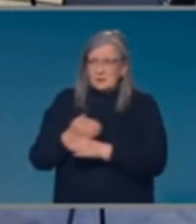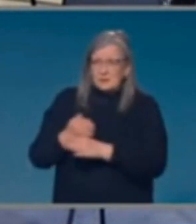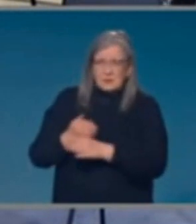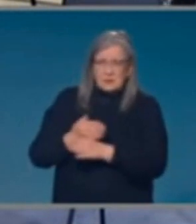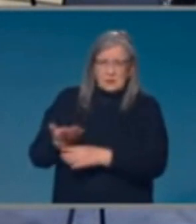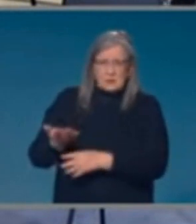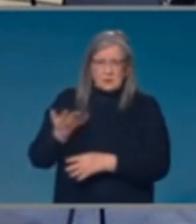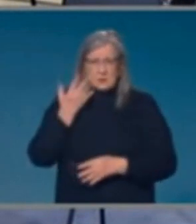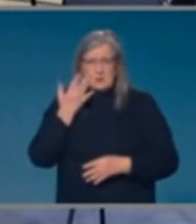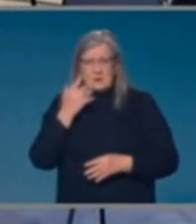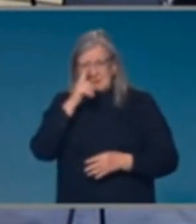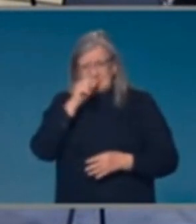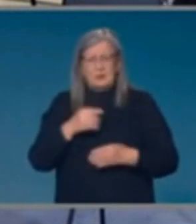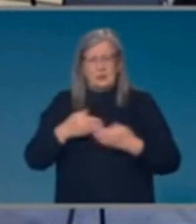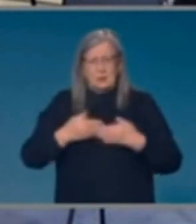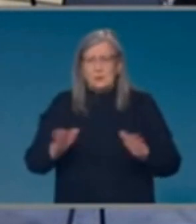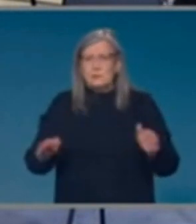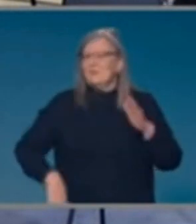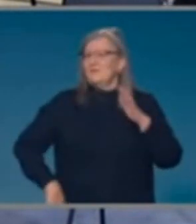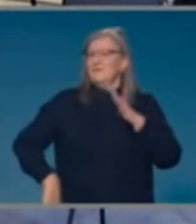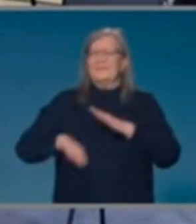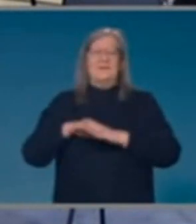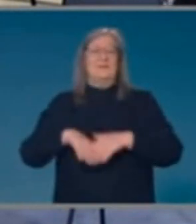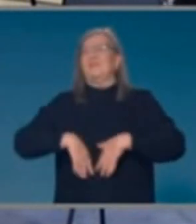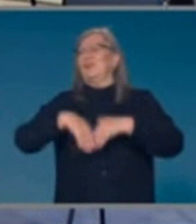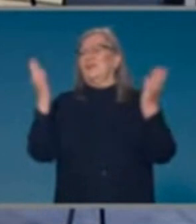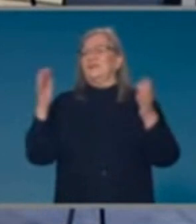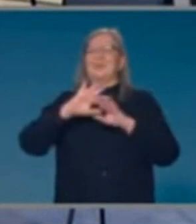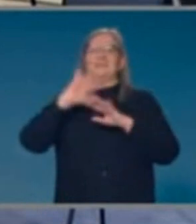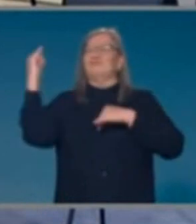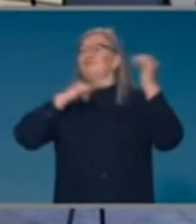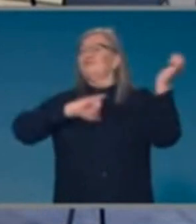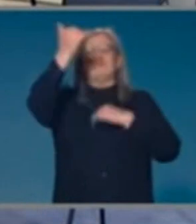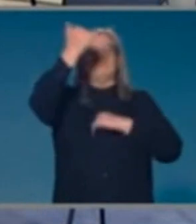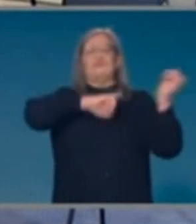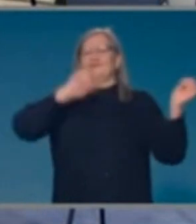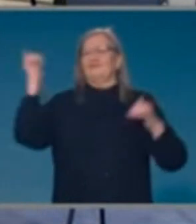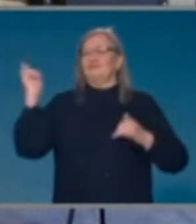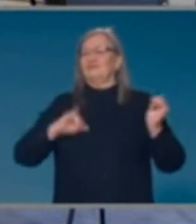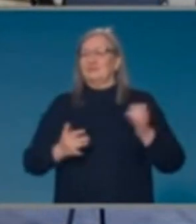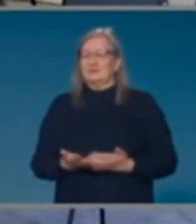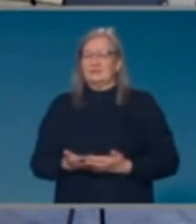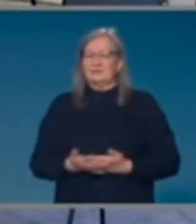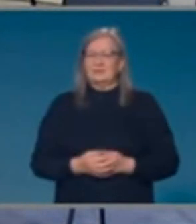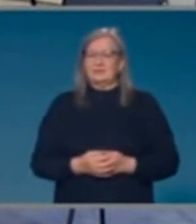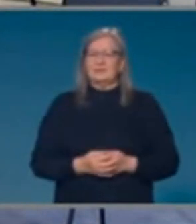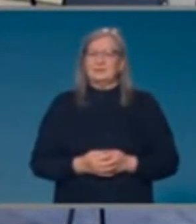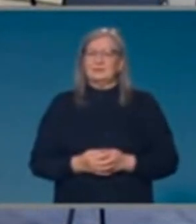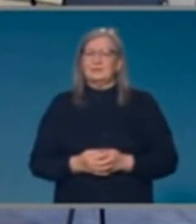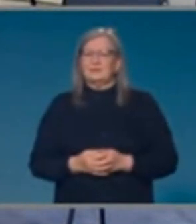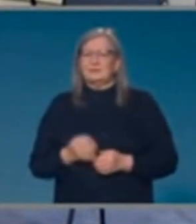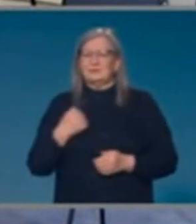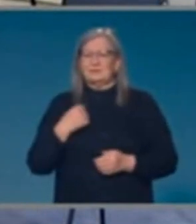to open fully to international travel? And in light of that, do you think that there could still be a first moving kind